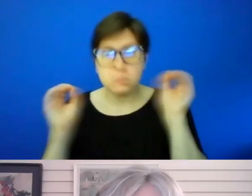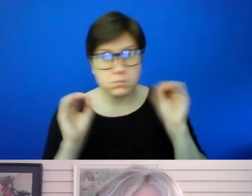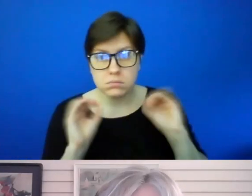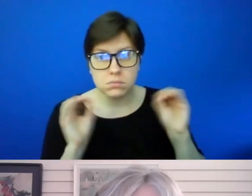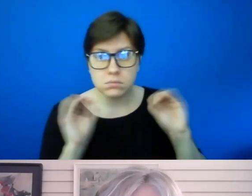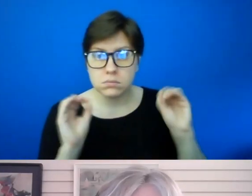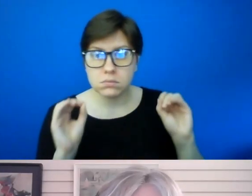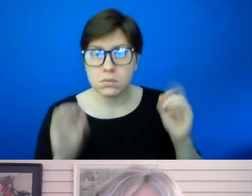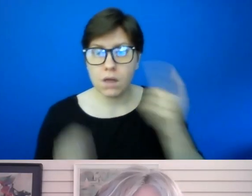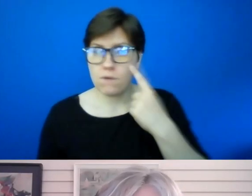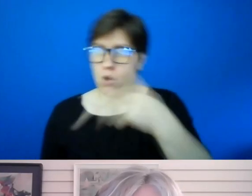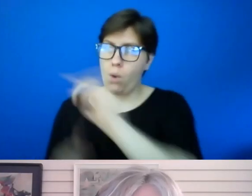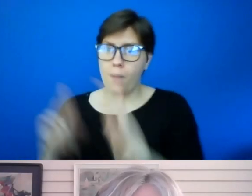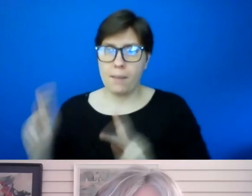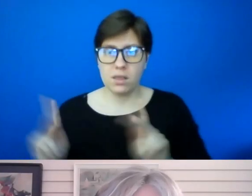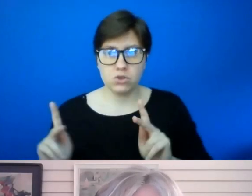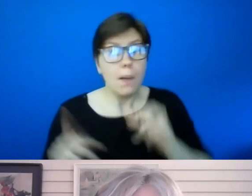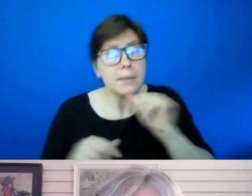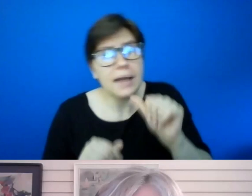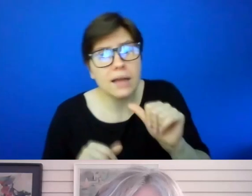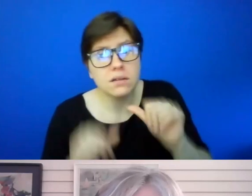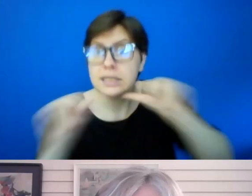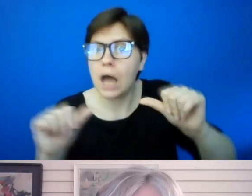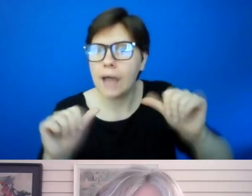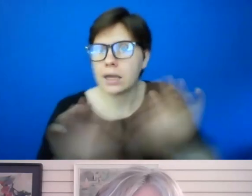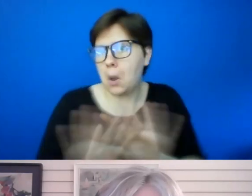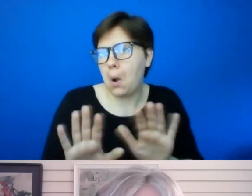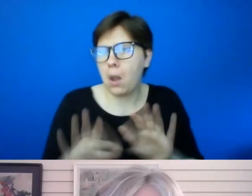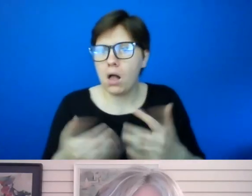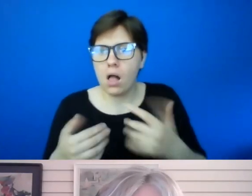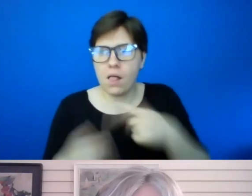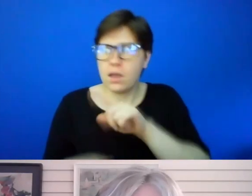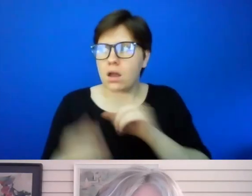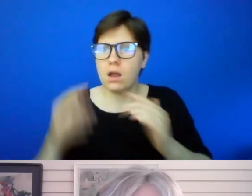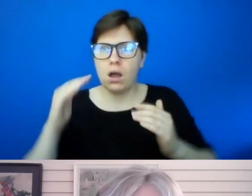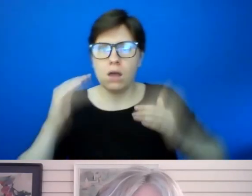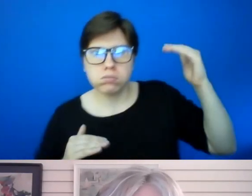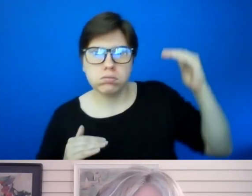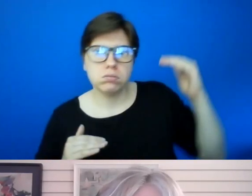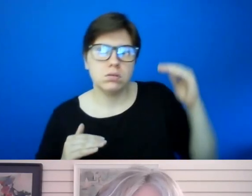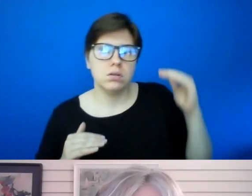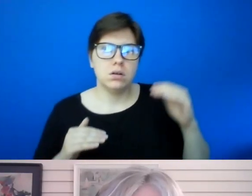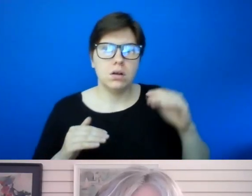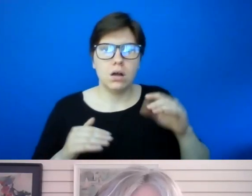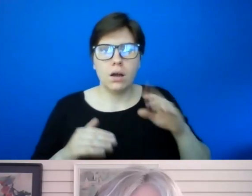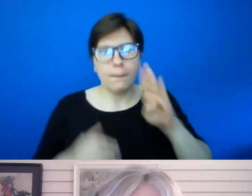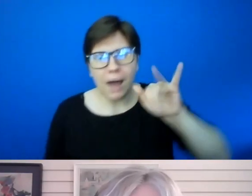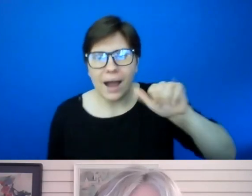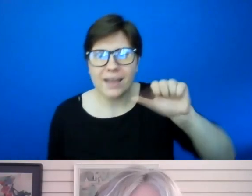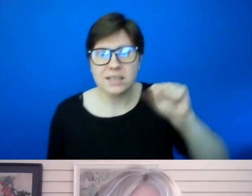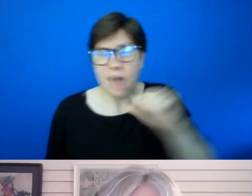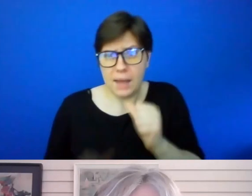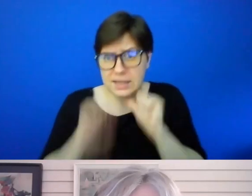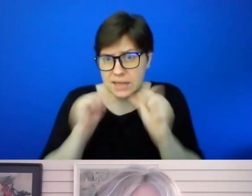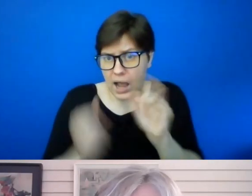those populations. I'm not denying that they have, that there are disparate outcomes, there's biases, and